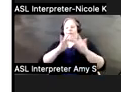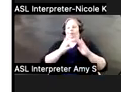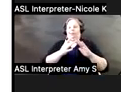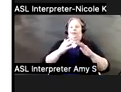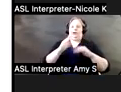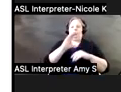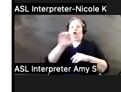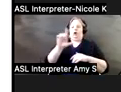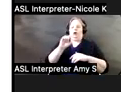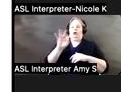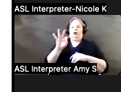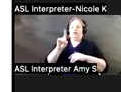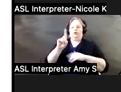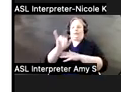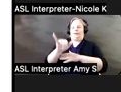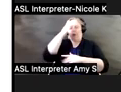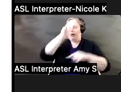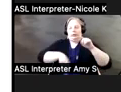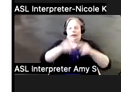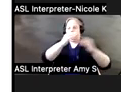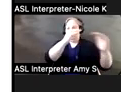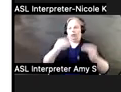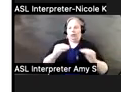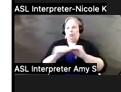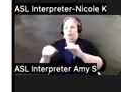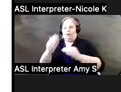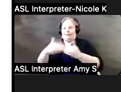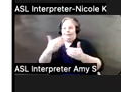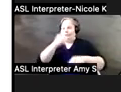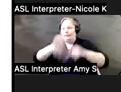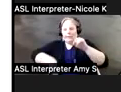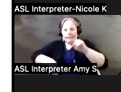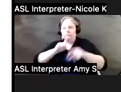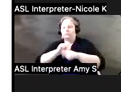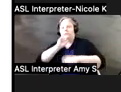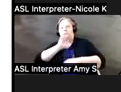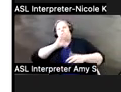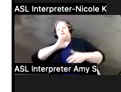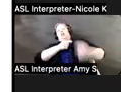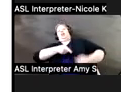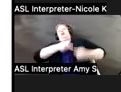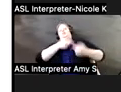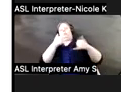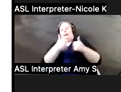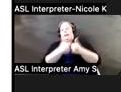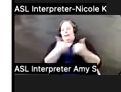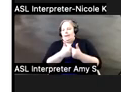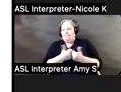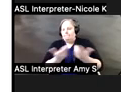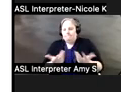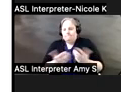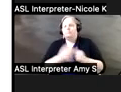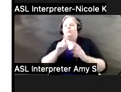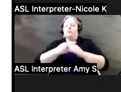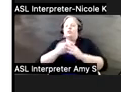Duty, because you can't adjust the difficulty level. And that's going to be very frustrating for them to start off with playing using a new adaptive controller. We want to start